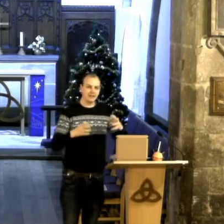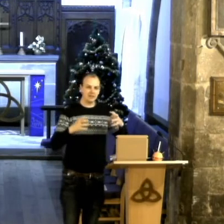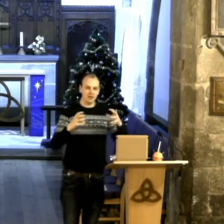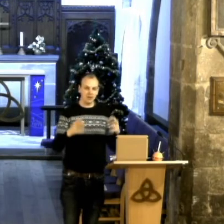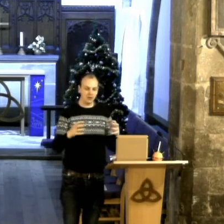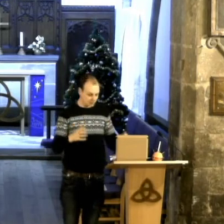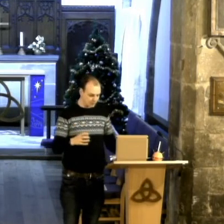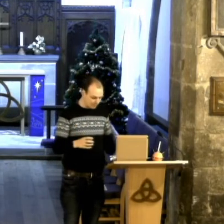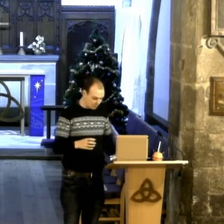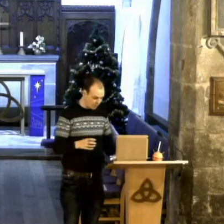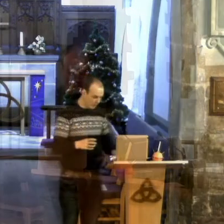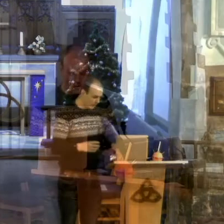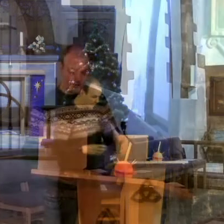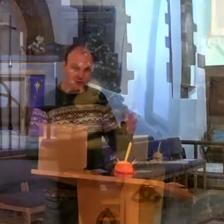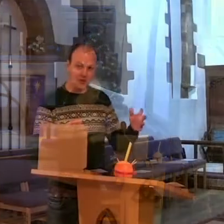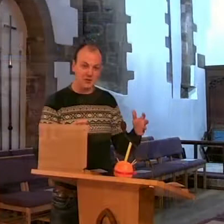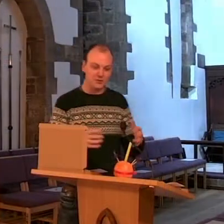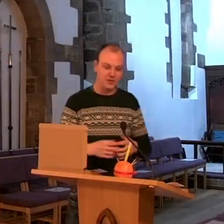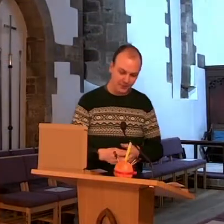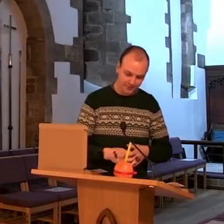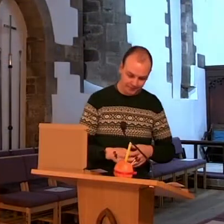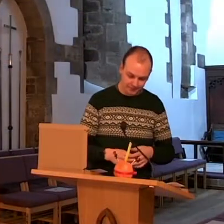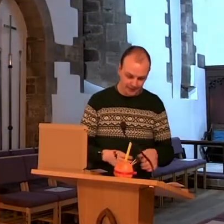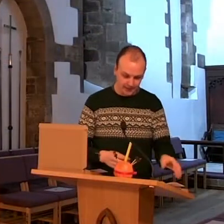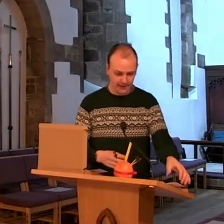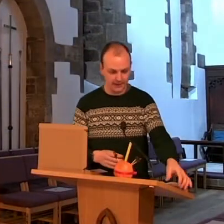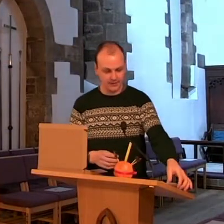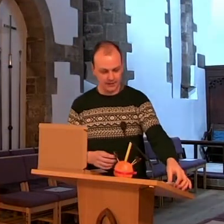pack, there's loads more for you to do.